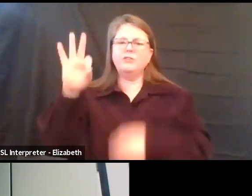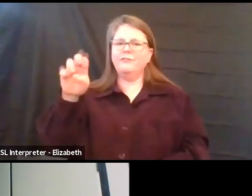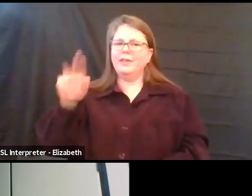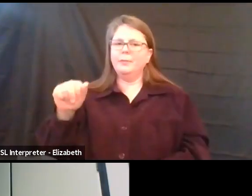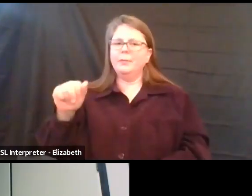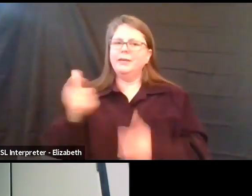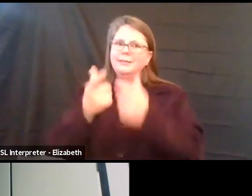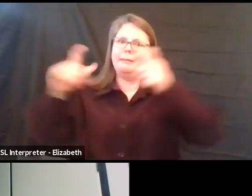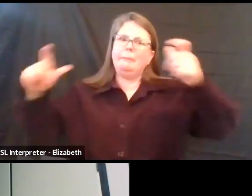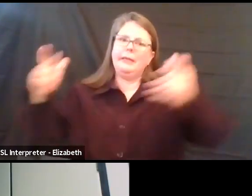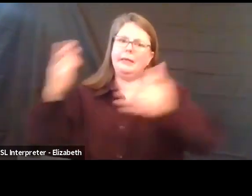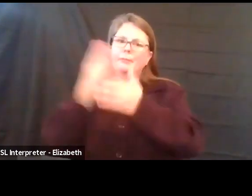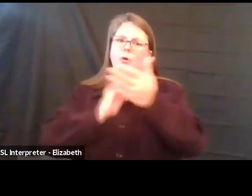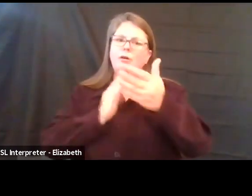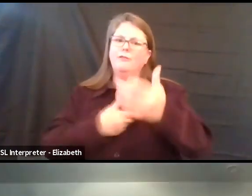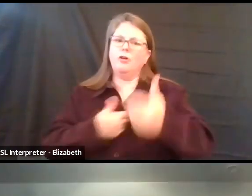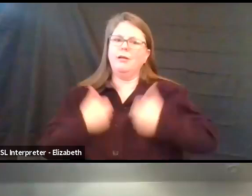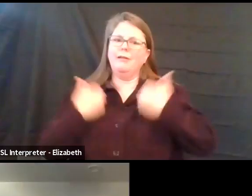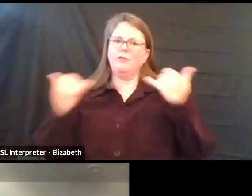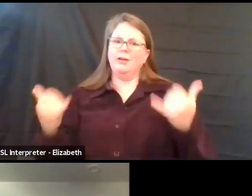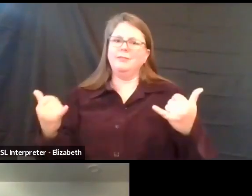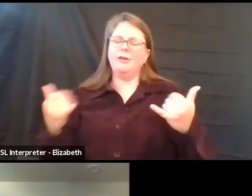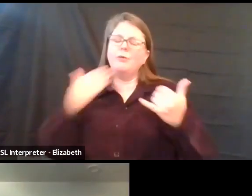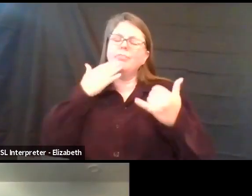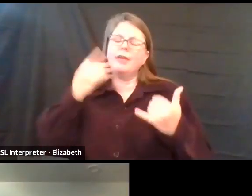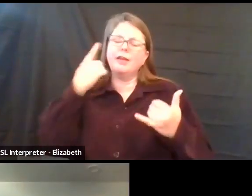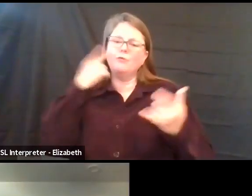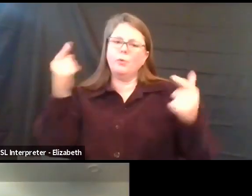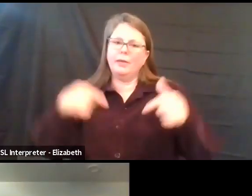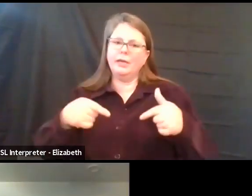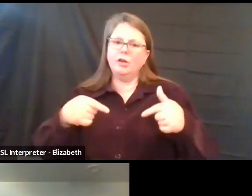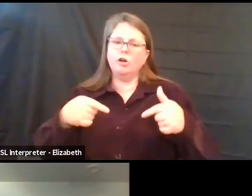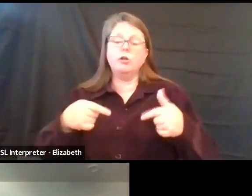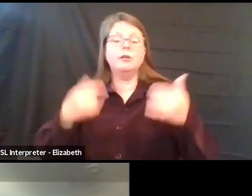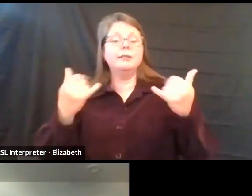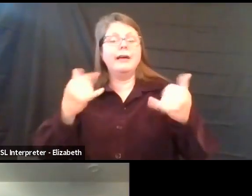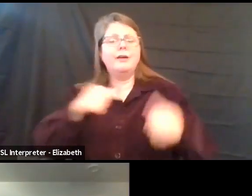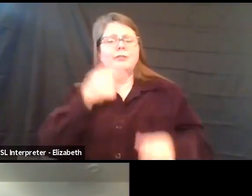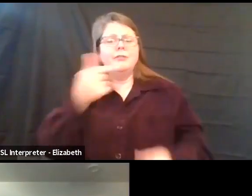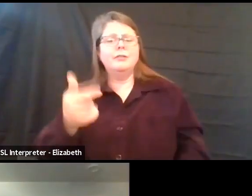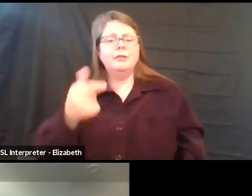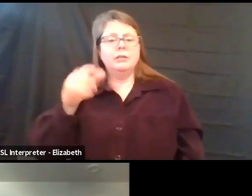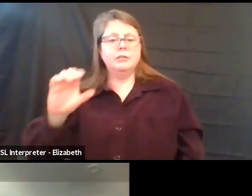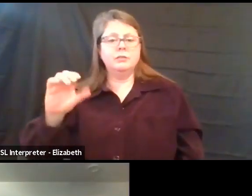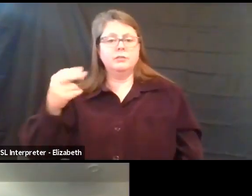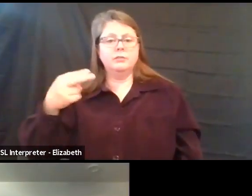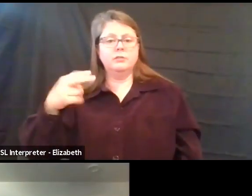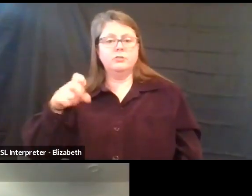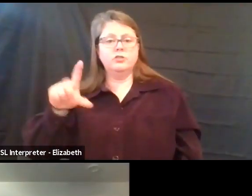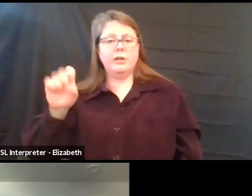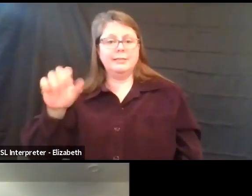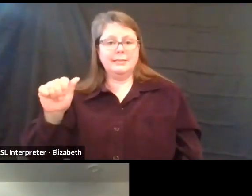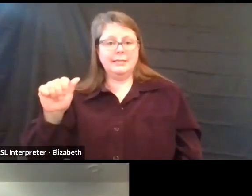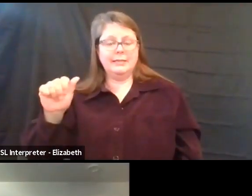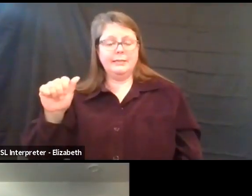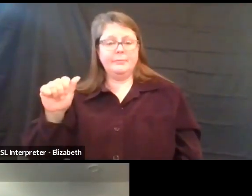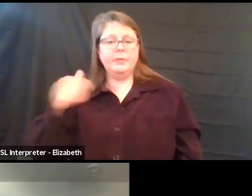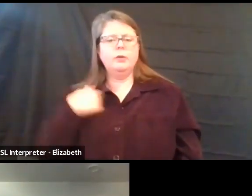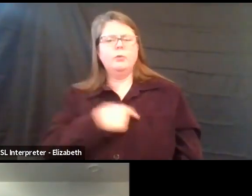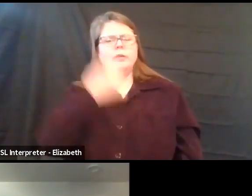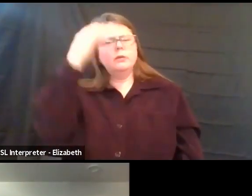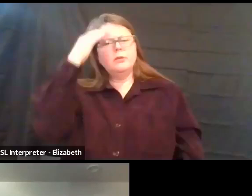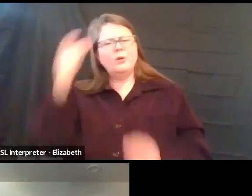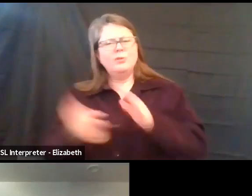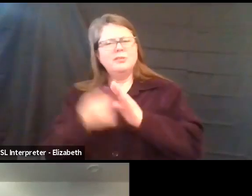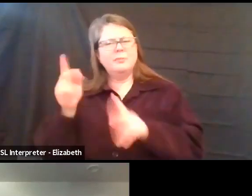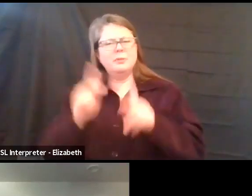here. Chelsea Keita, I want to introduce you. We know that sometimes people who are applying for FEMA, like